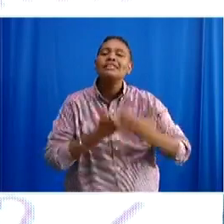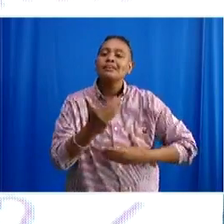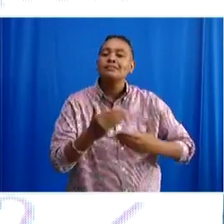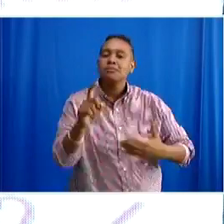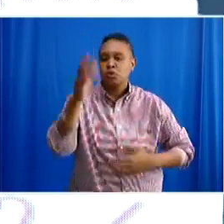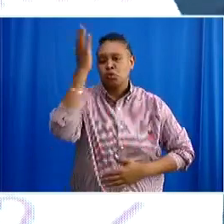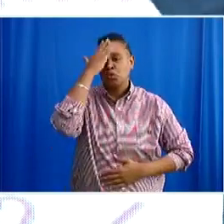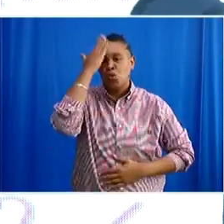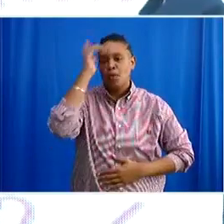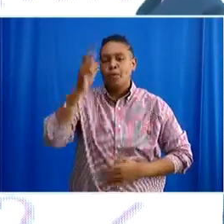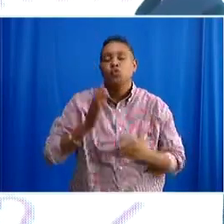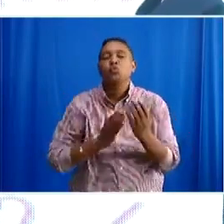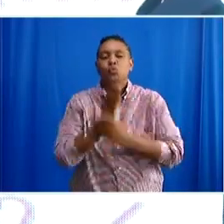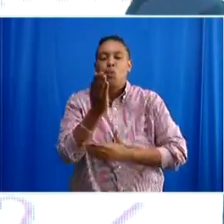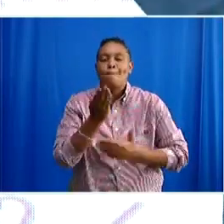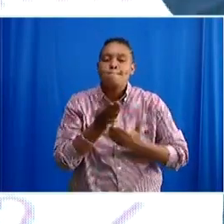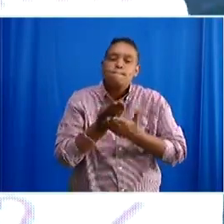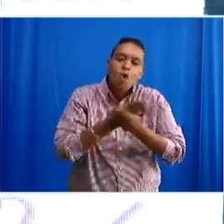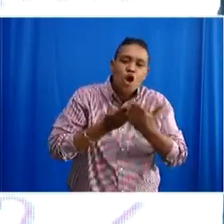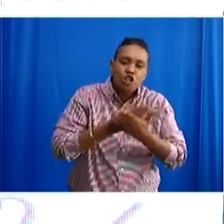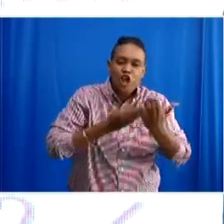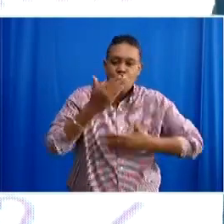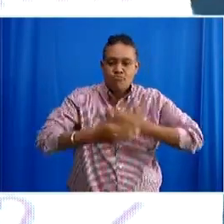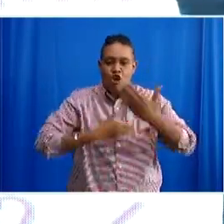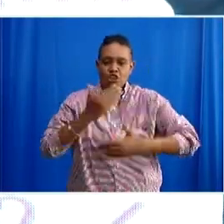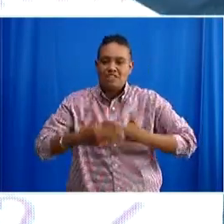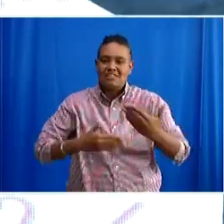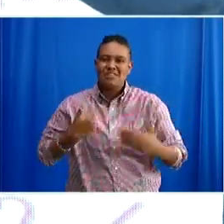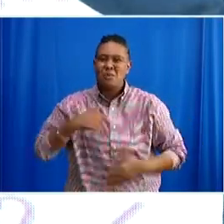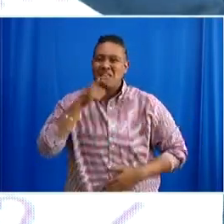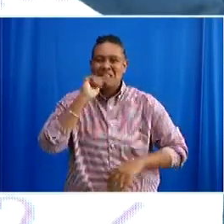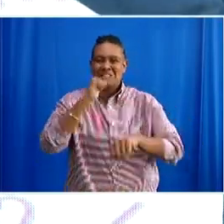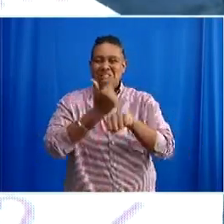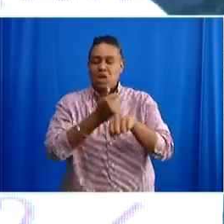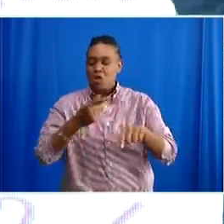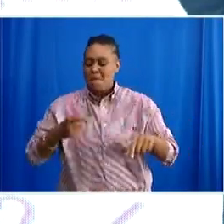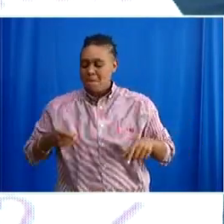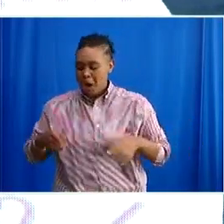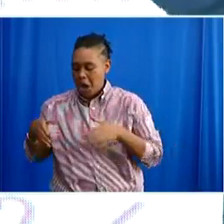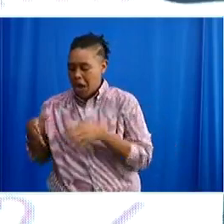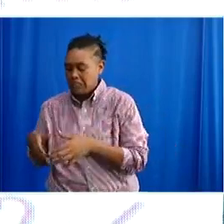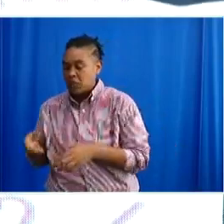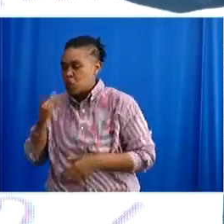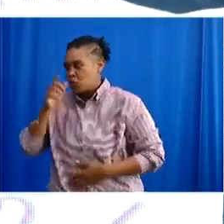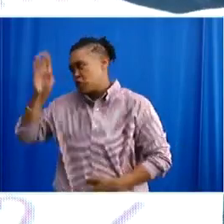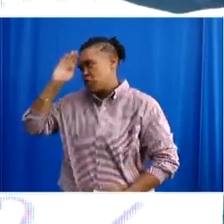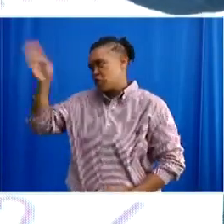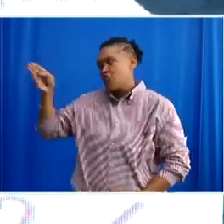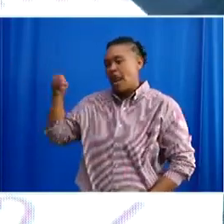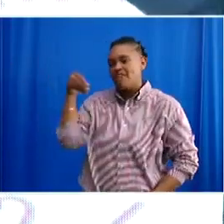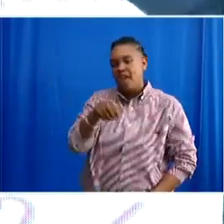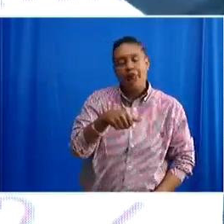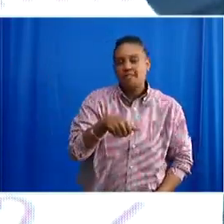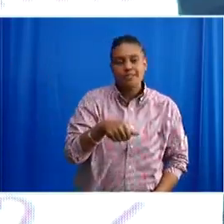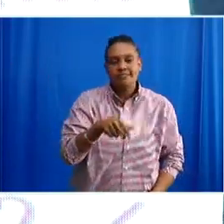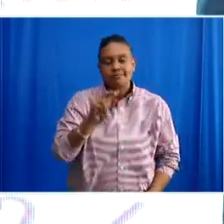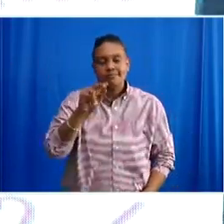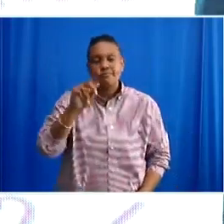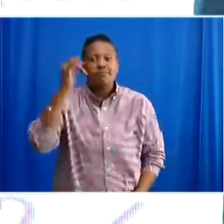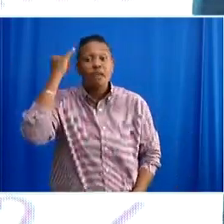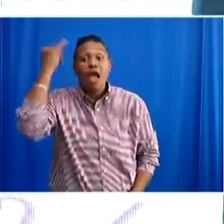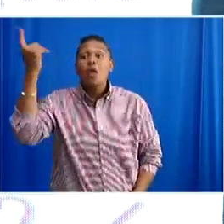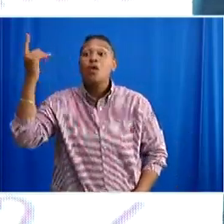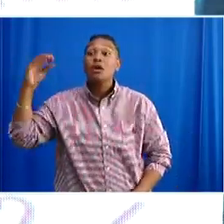through the budgetary process. We're not setting up a parallel entity that can directly finance. The idea is you only